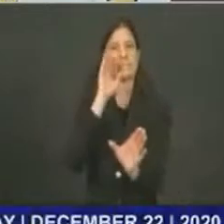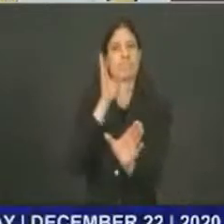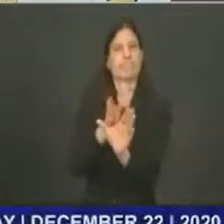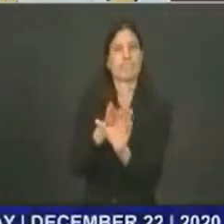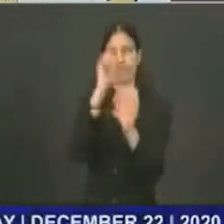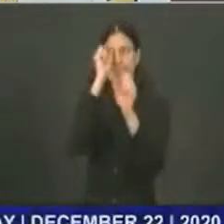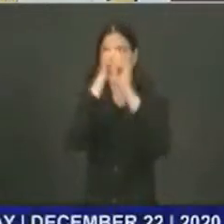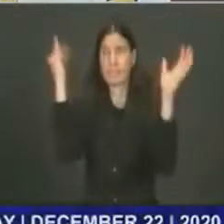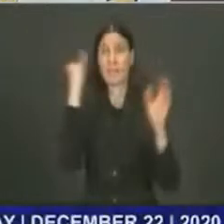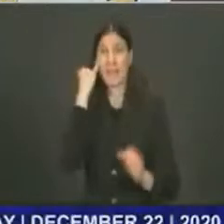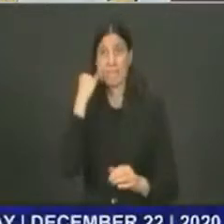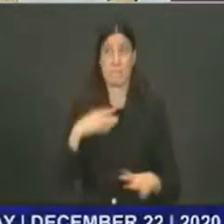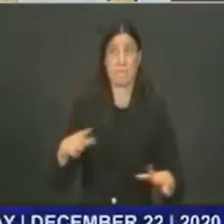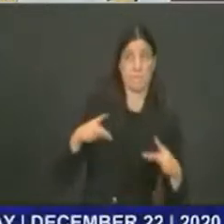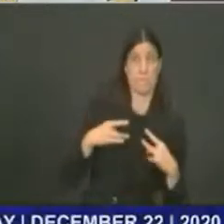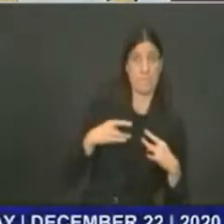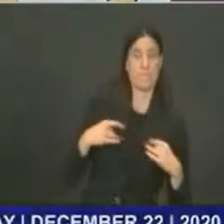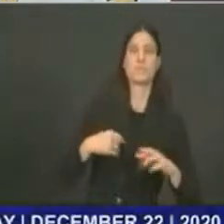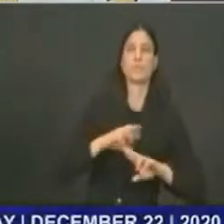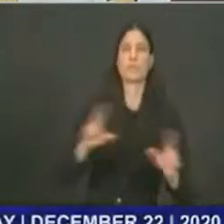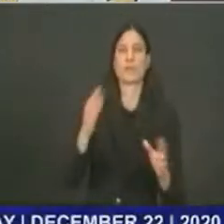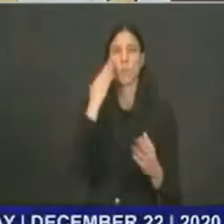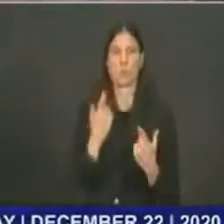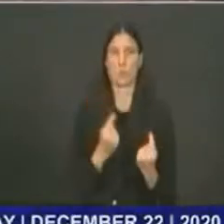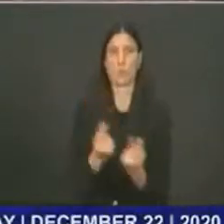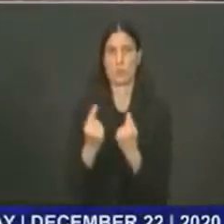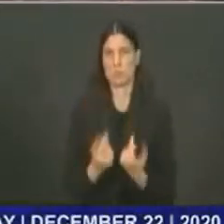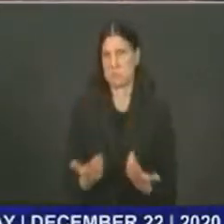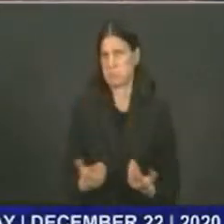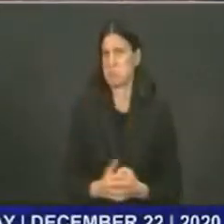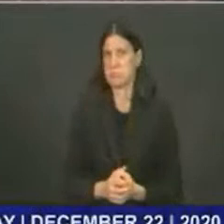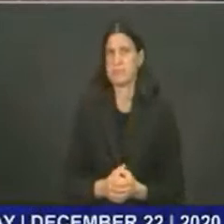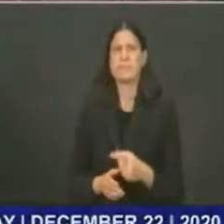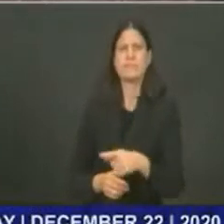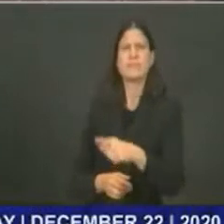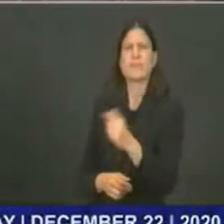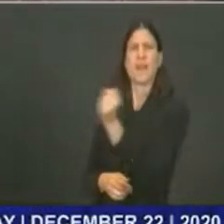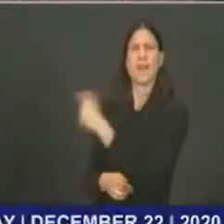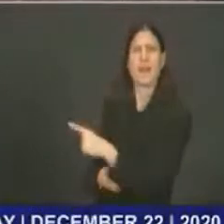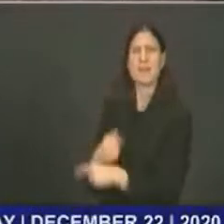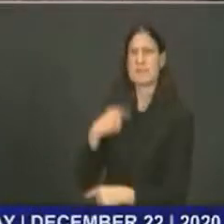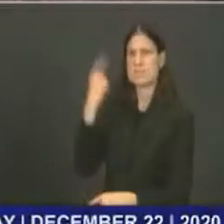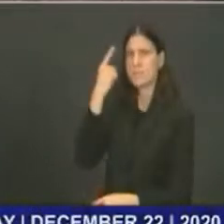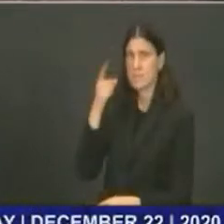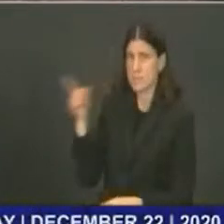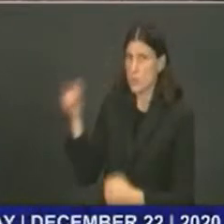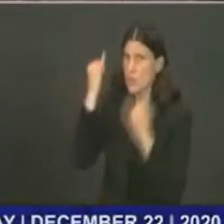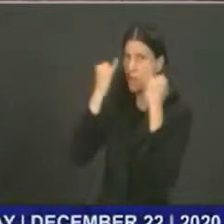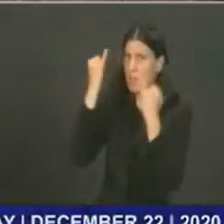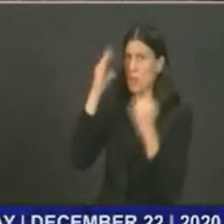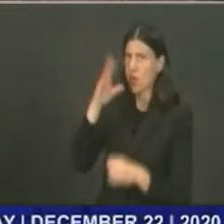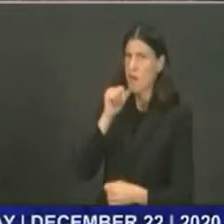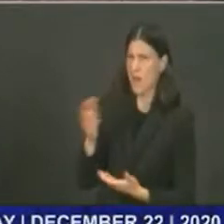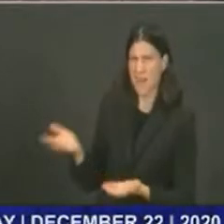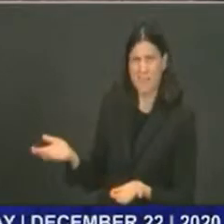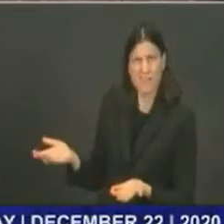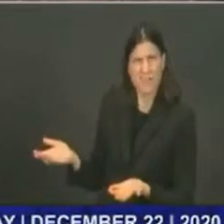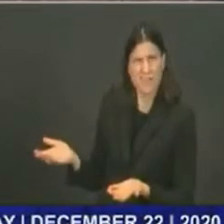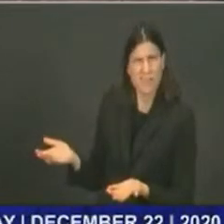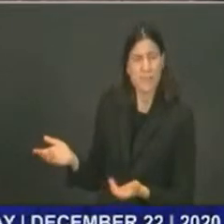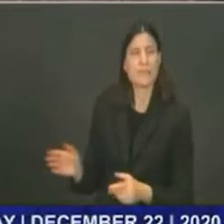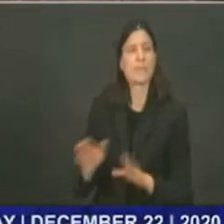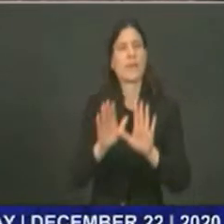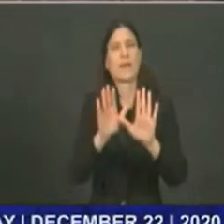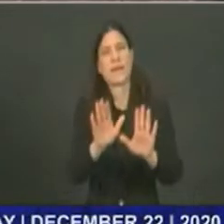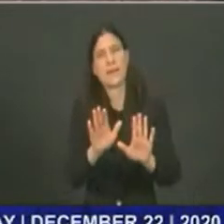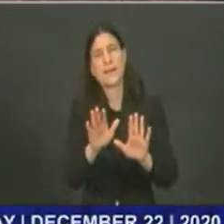that our household's protected. No worries on your part? I mean, of course, you're hoping that you do well in getting